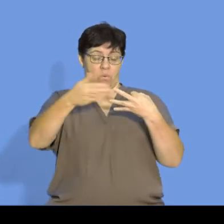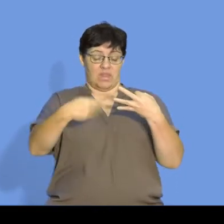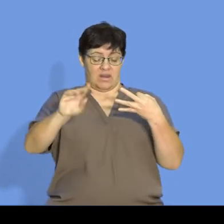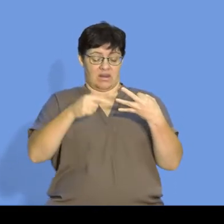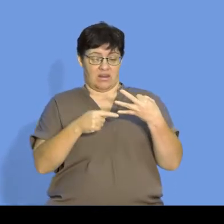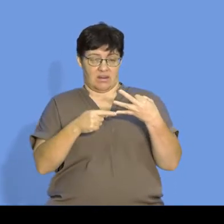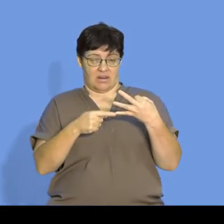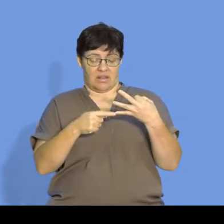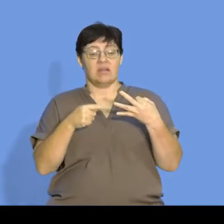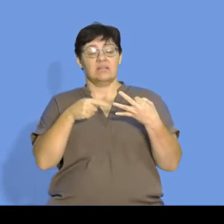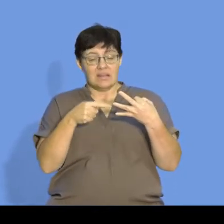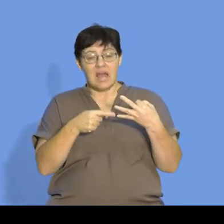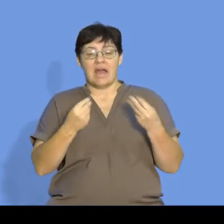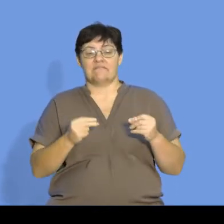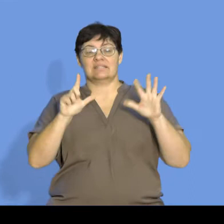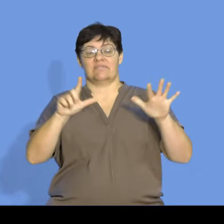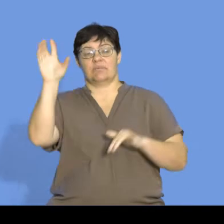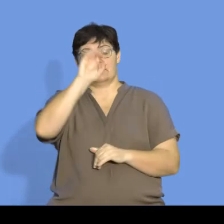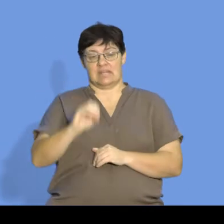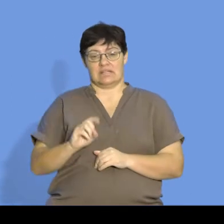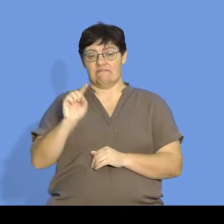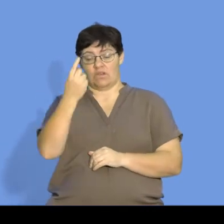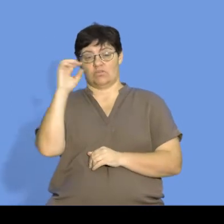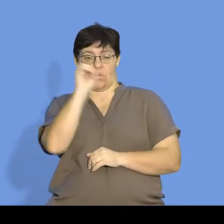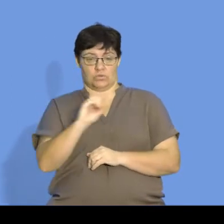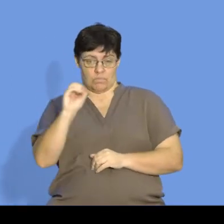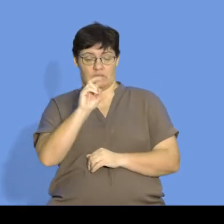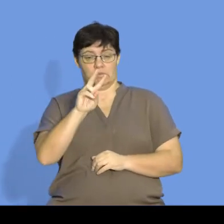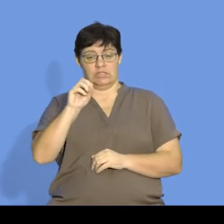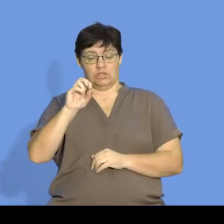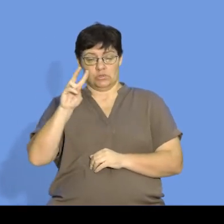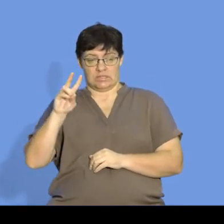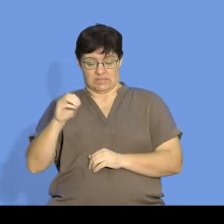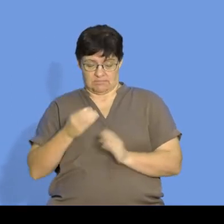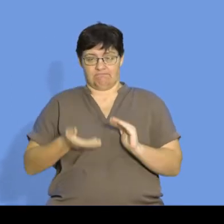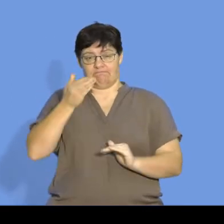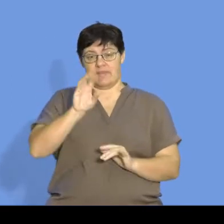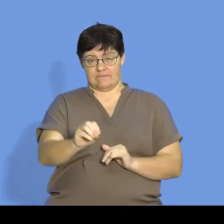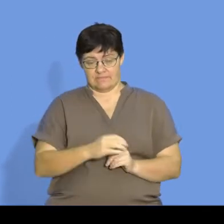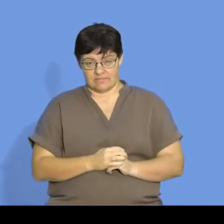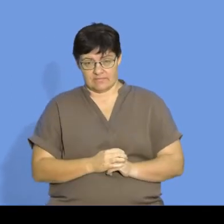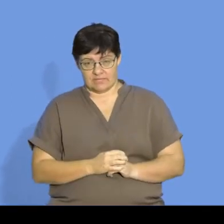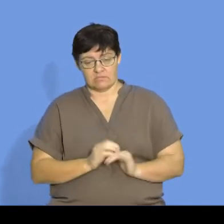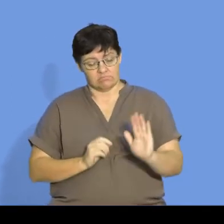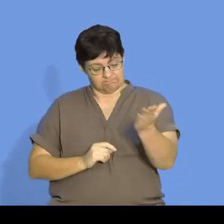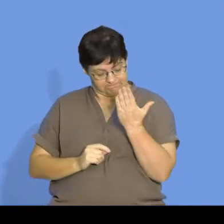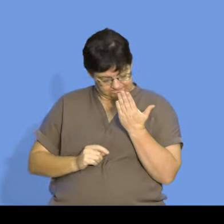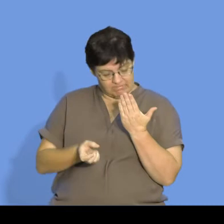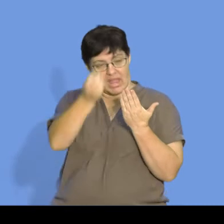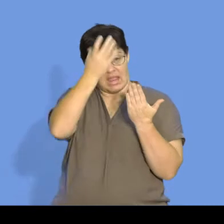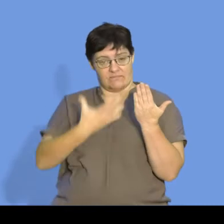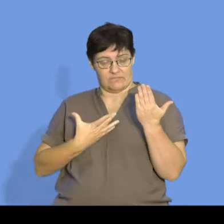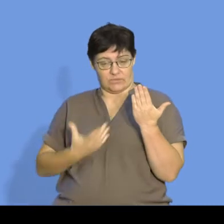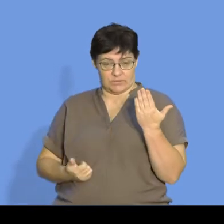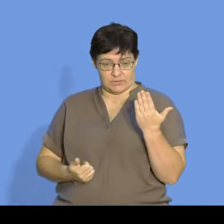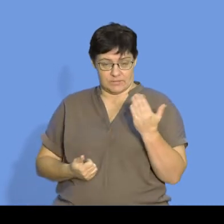are entitled to an increase of 7% from the 1st of October 2020. That's the information